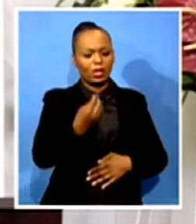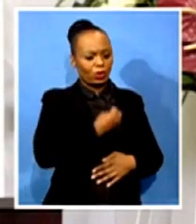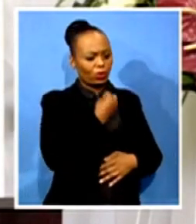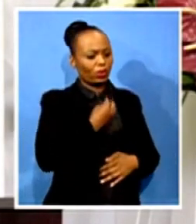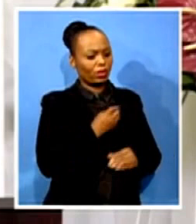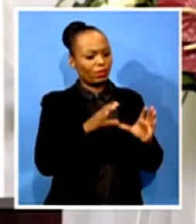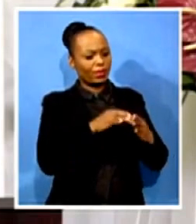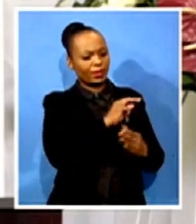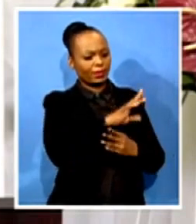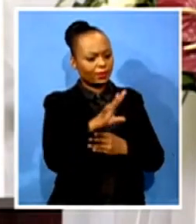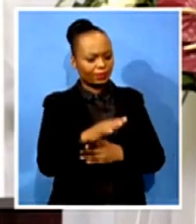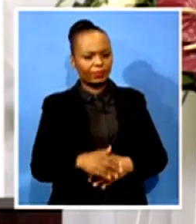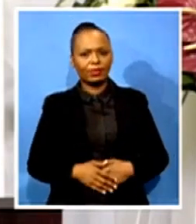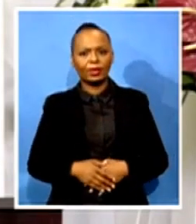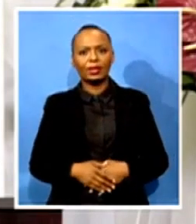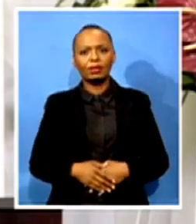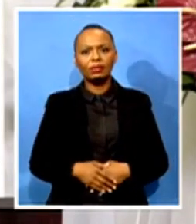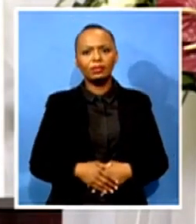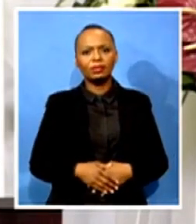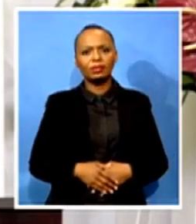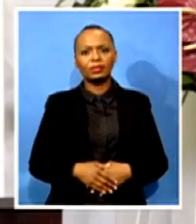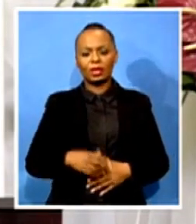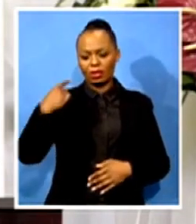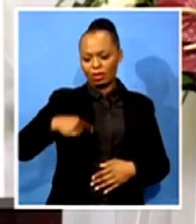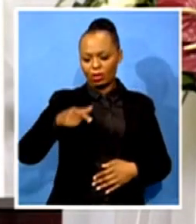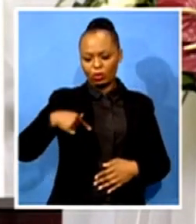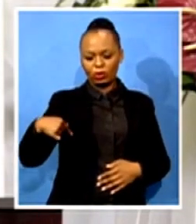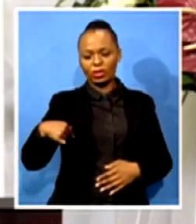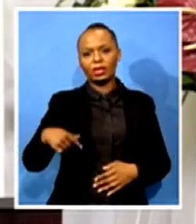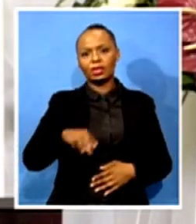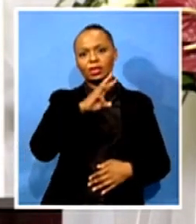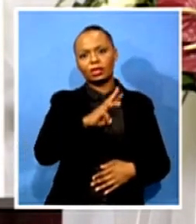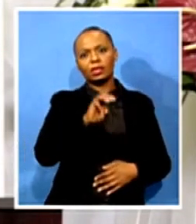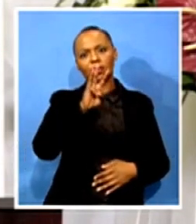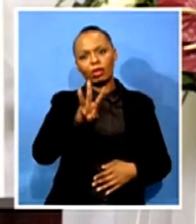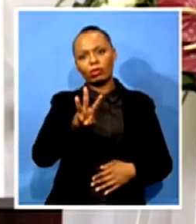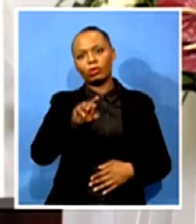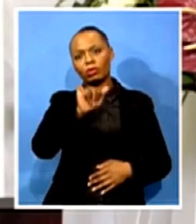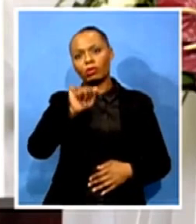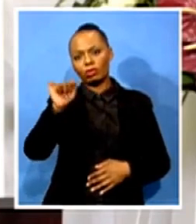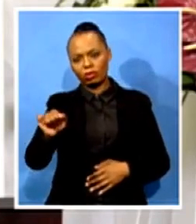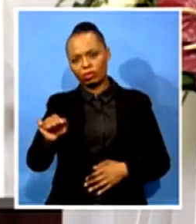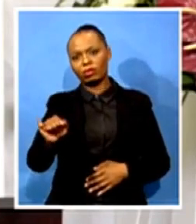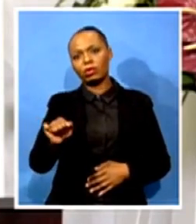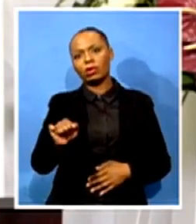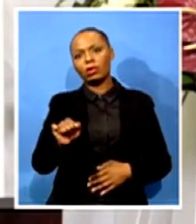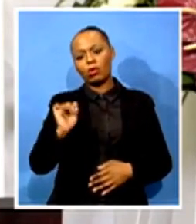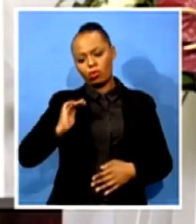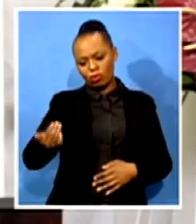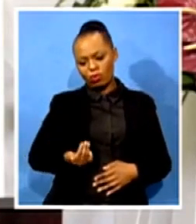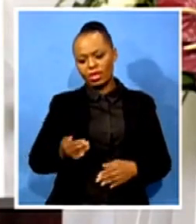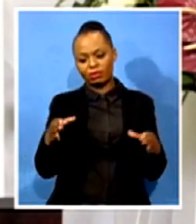League. We knew yonke into eyenzeke e-Catholic Women's League. Ama-developments akhona, we embrace